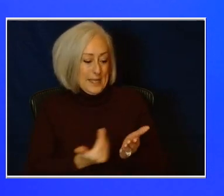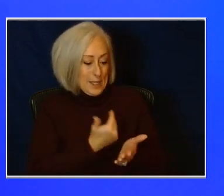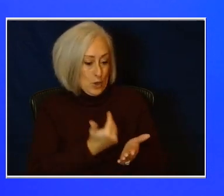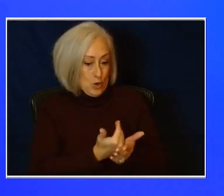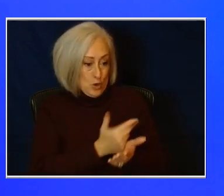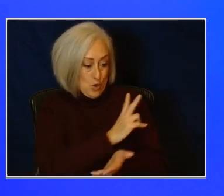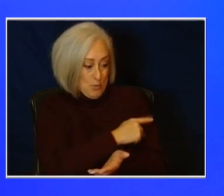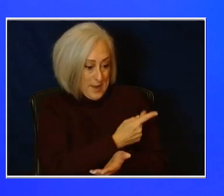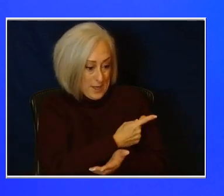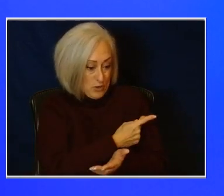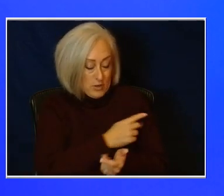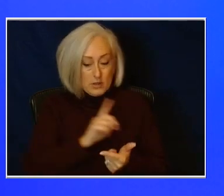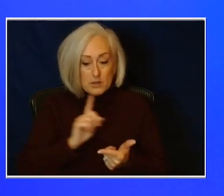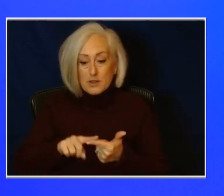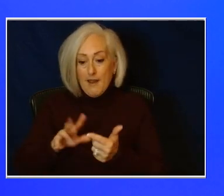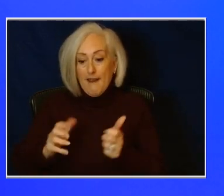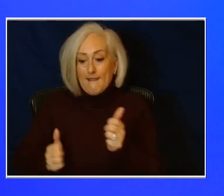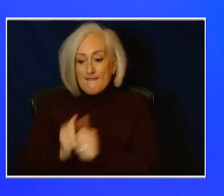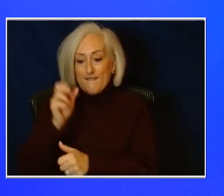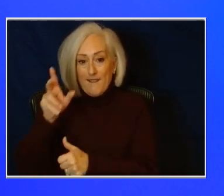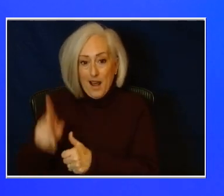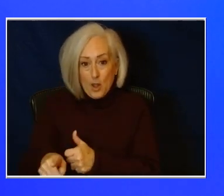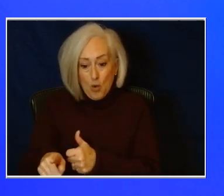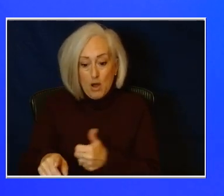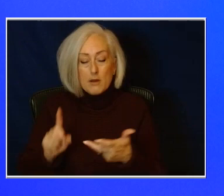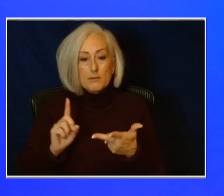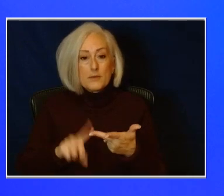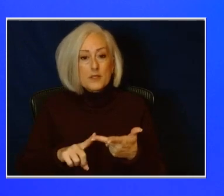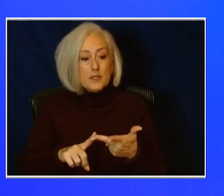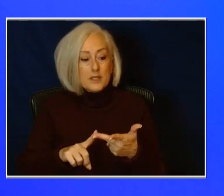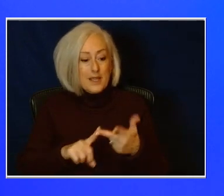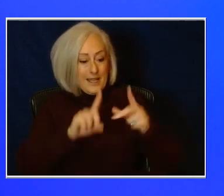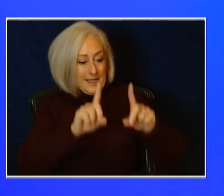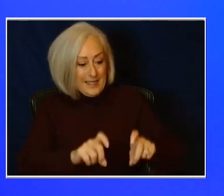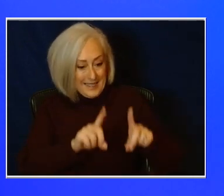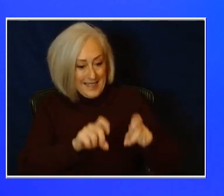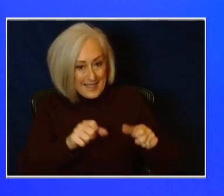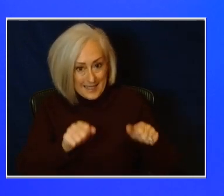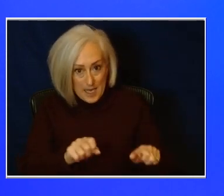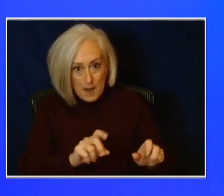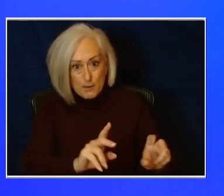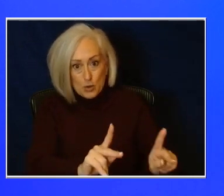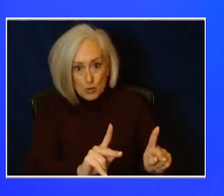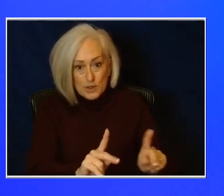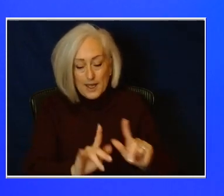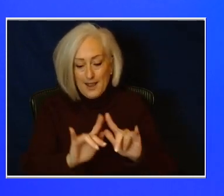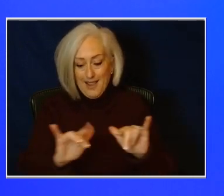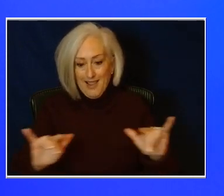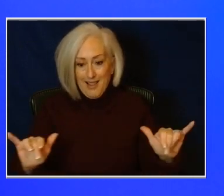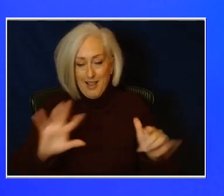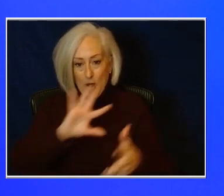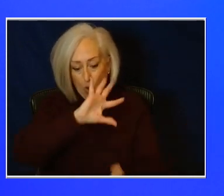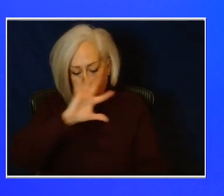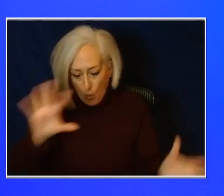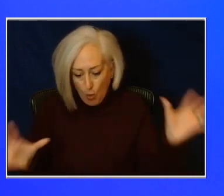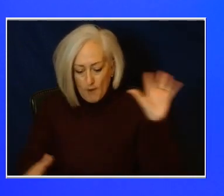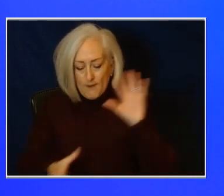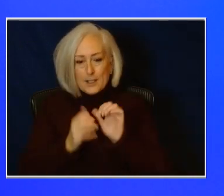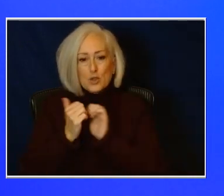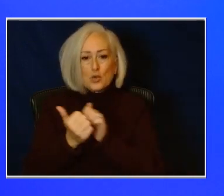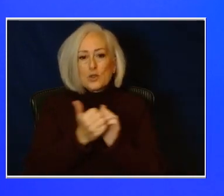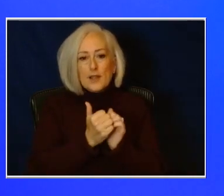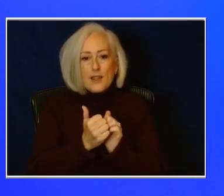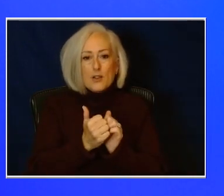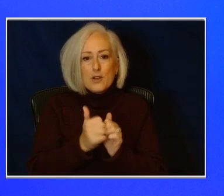follow-ups, the screening opportunities, and all of that together, that's around